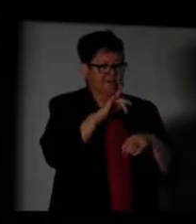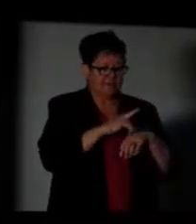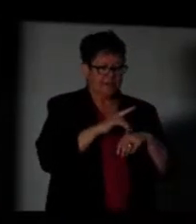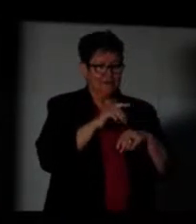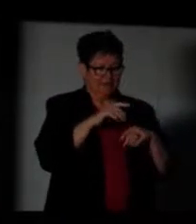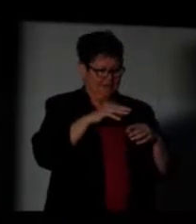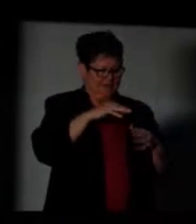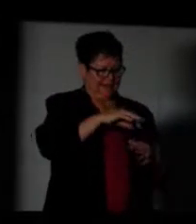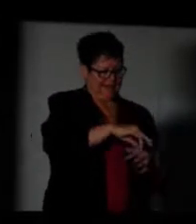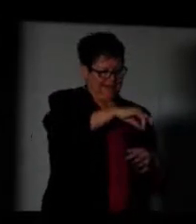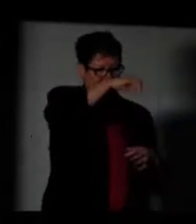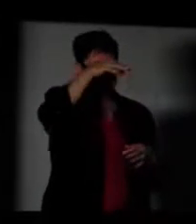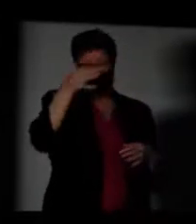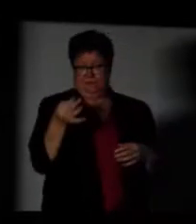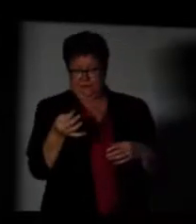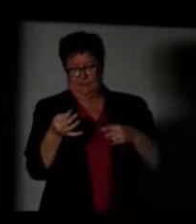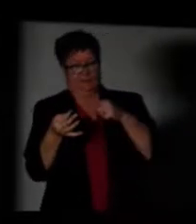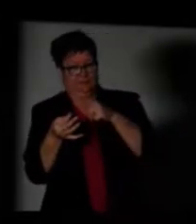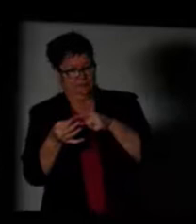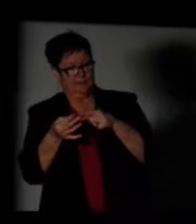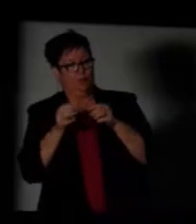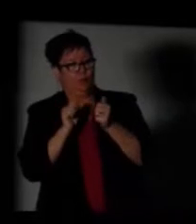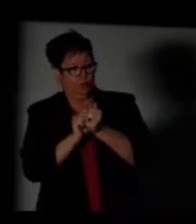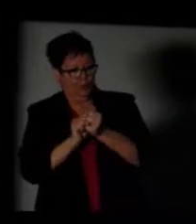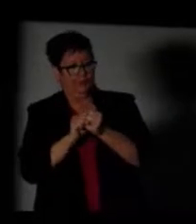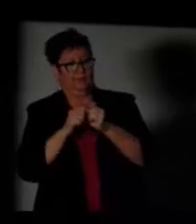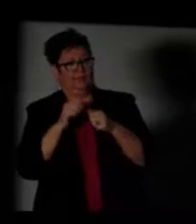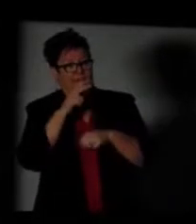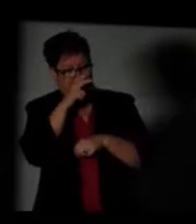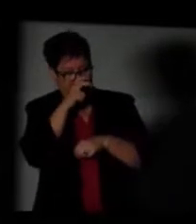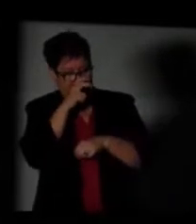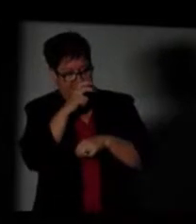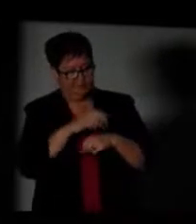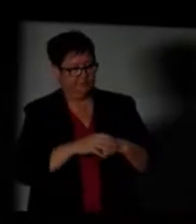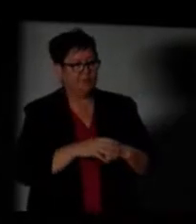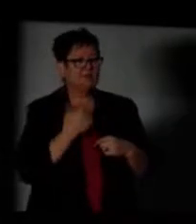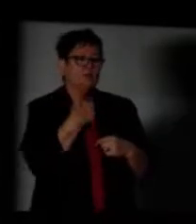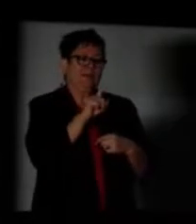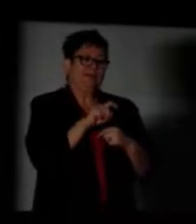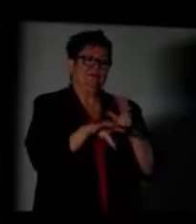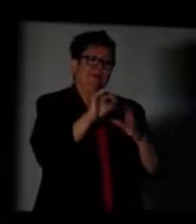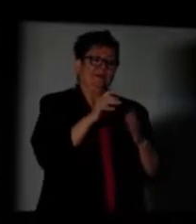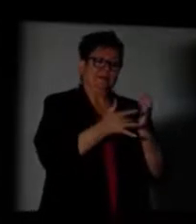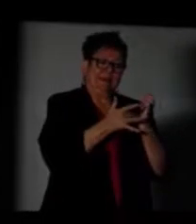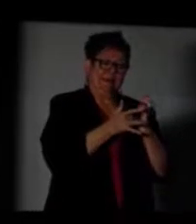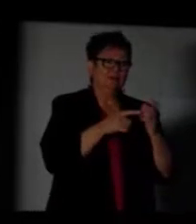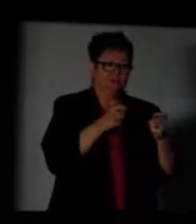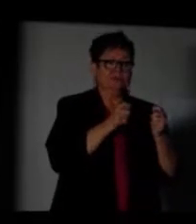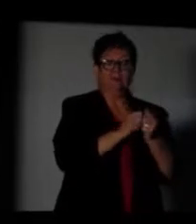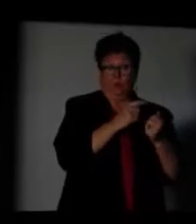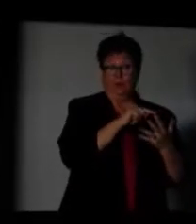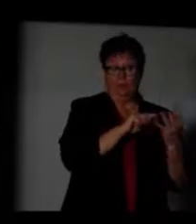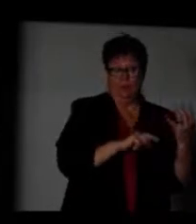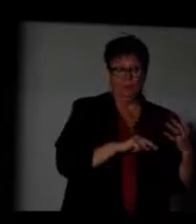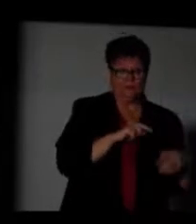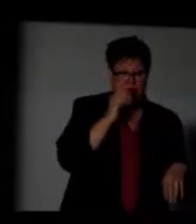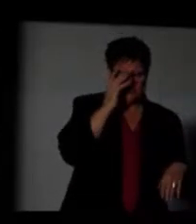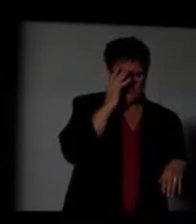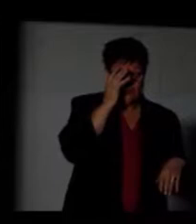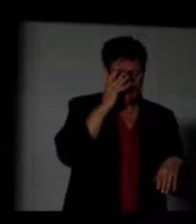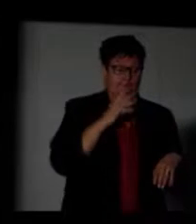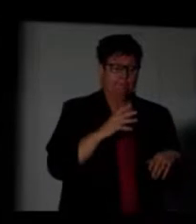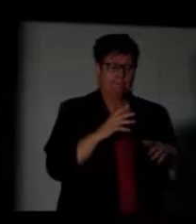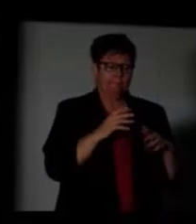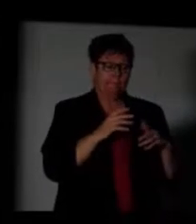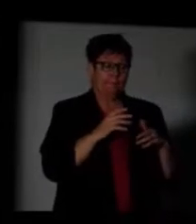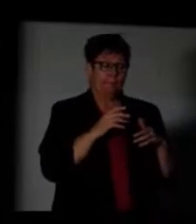find the types of technology that we need for these sorts of things. Typically, what we do in these sorts of situations is